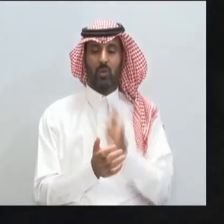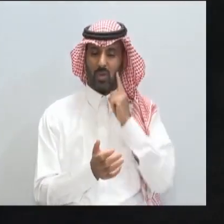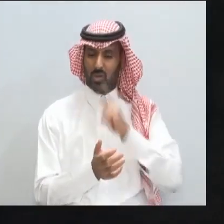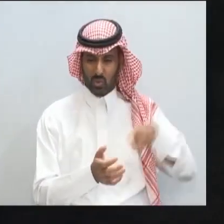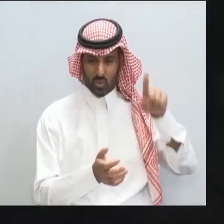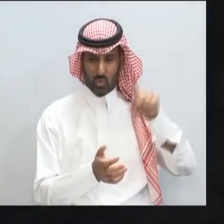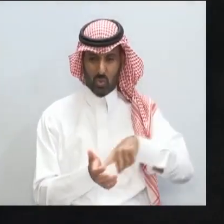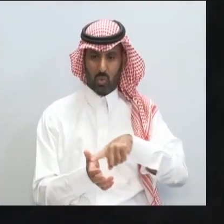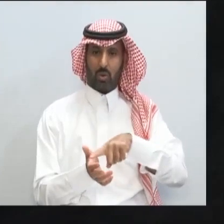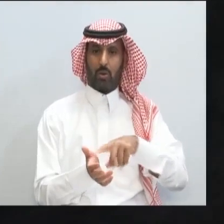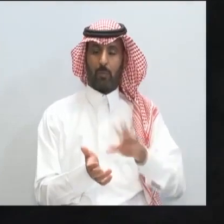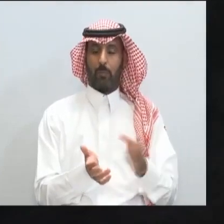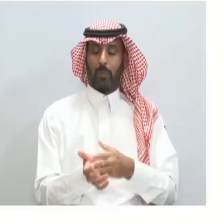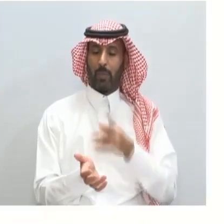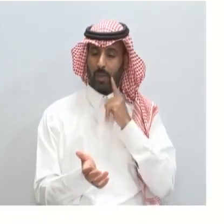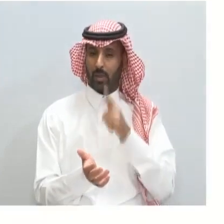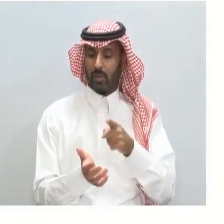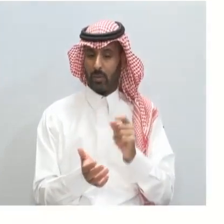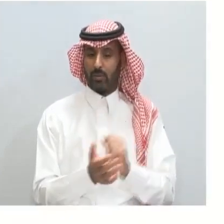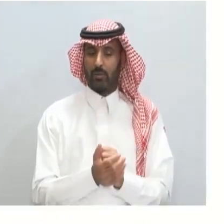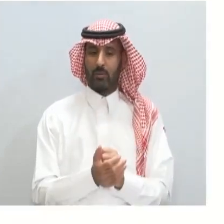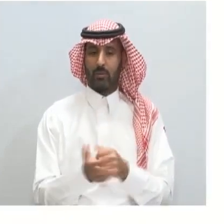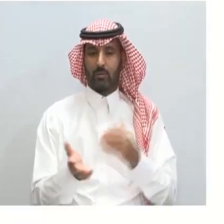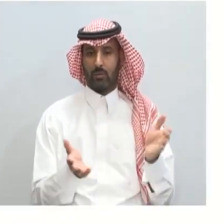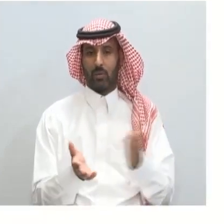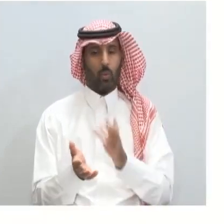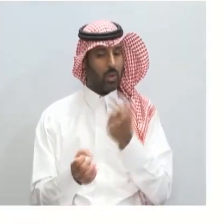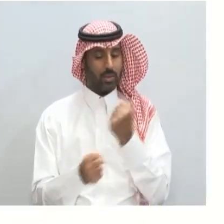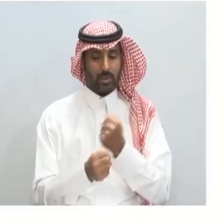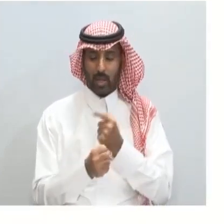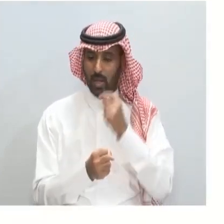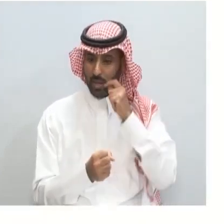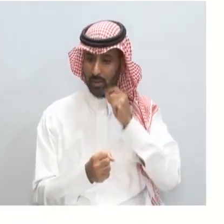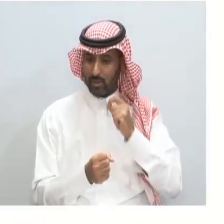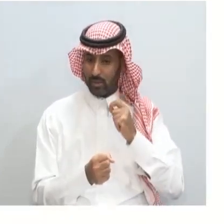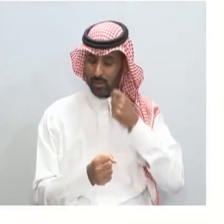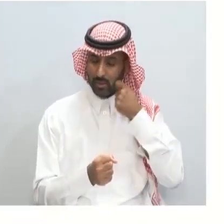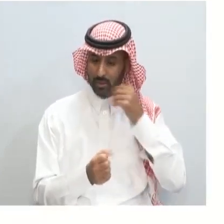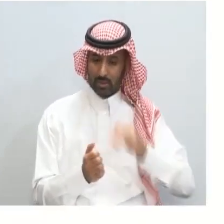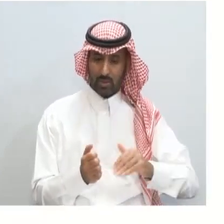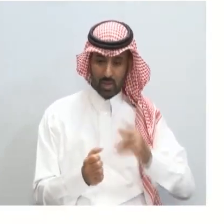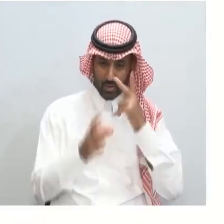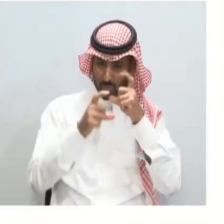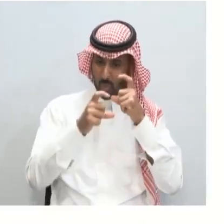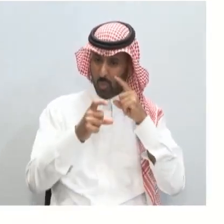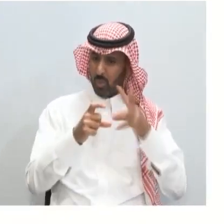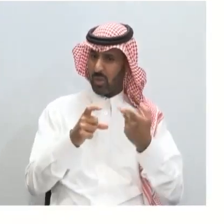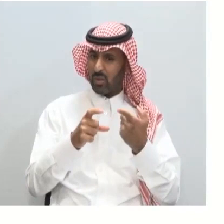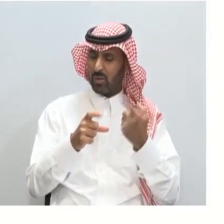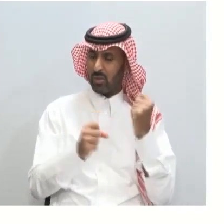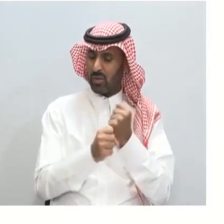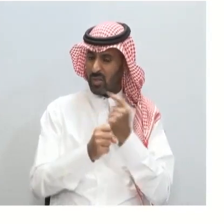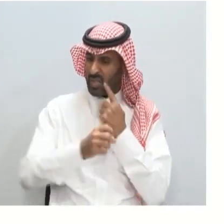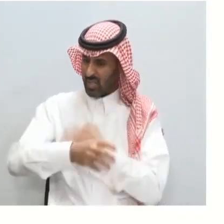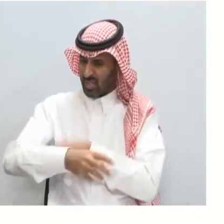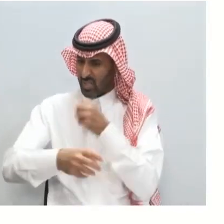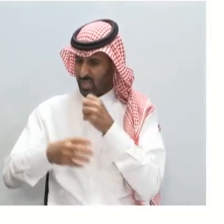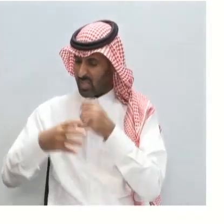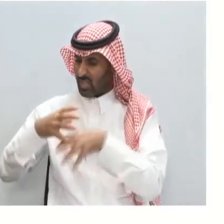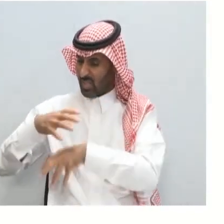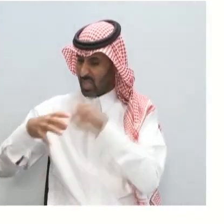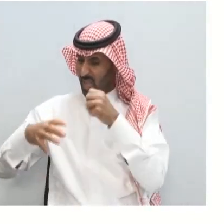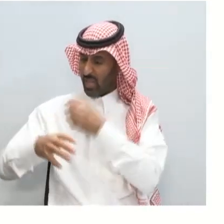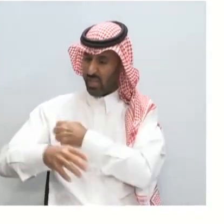wrong. This is unethical. So what is the boy in the photo doing? he is stealing clothing